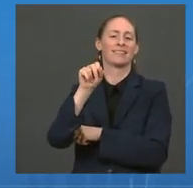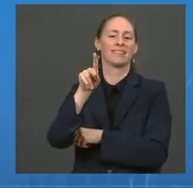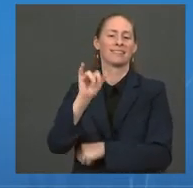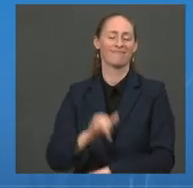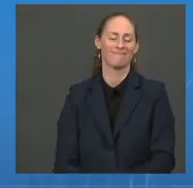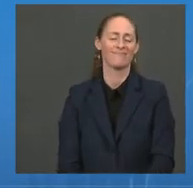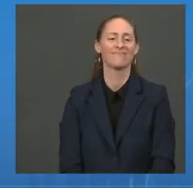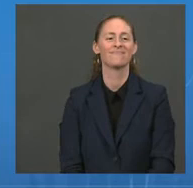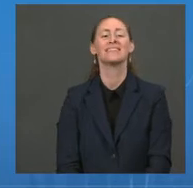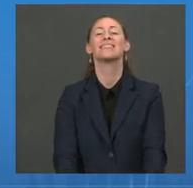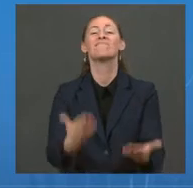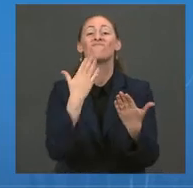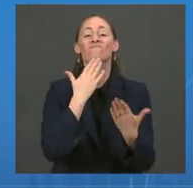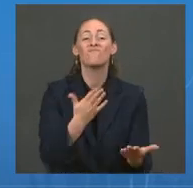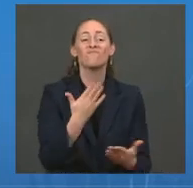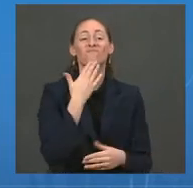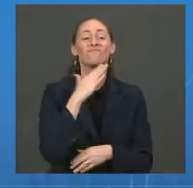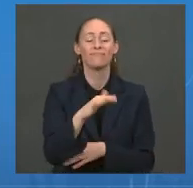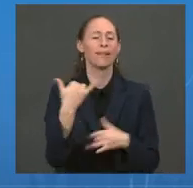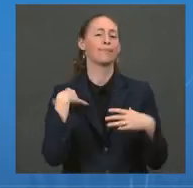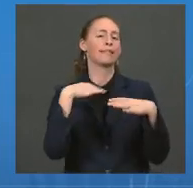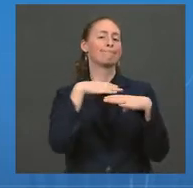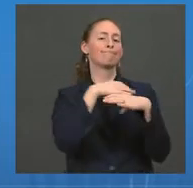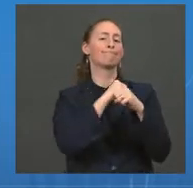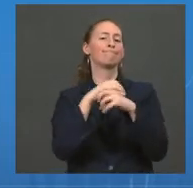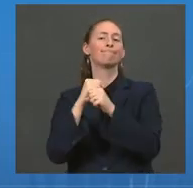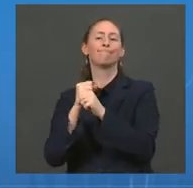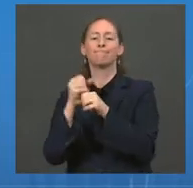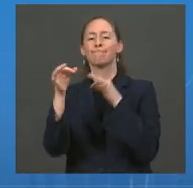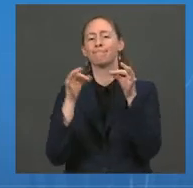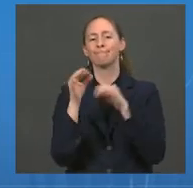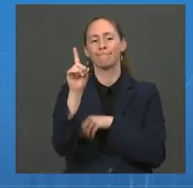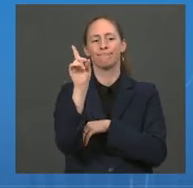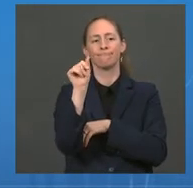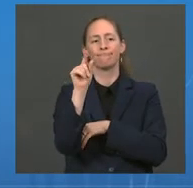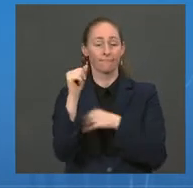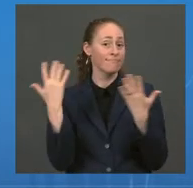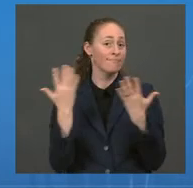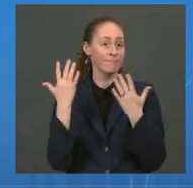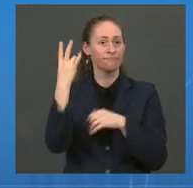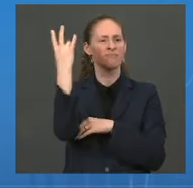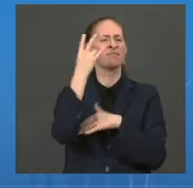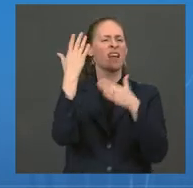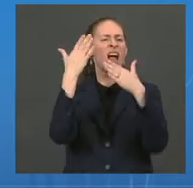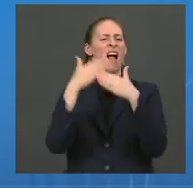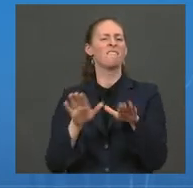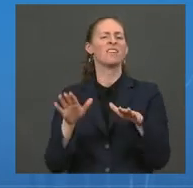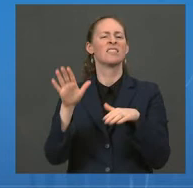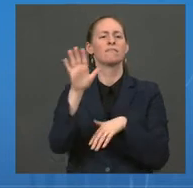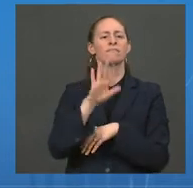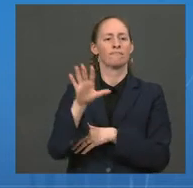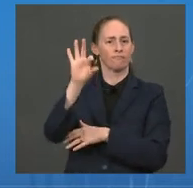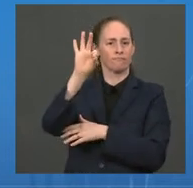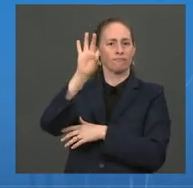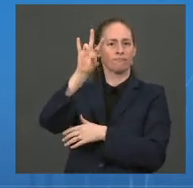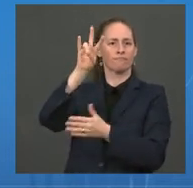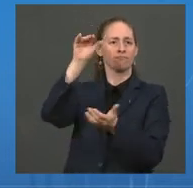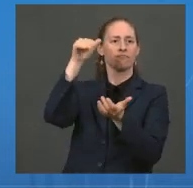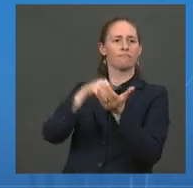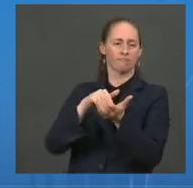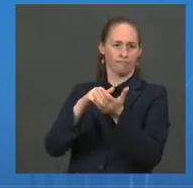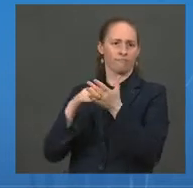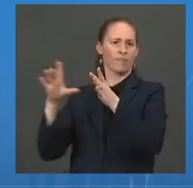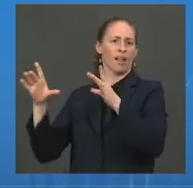afternoon. Let's begin with an overview of the data. Our 7-day average is about 97,910 cases per day,